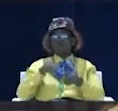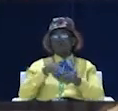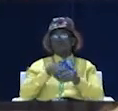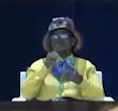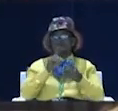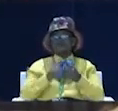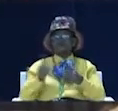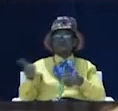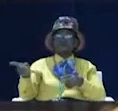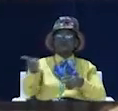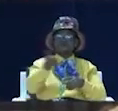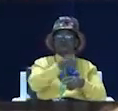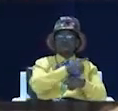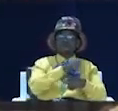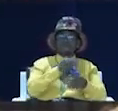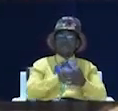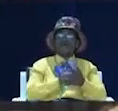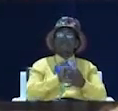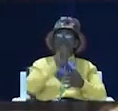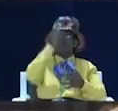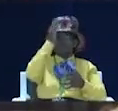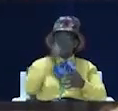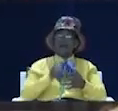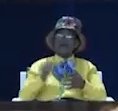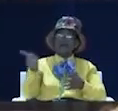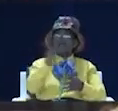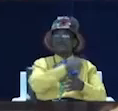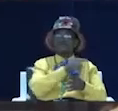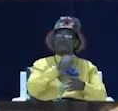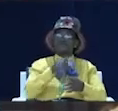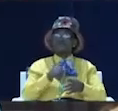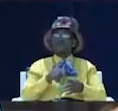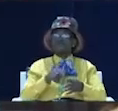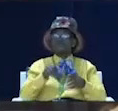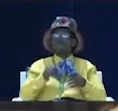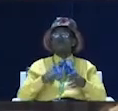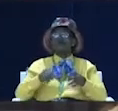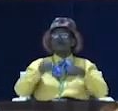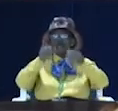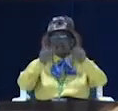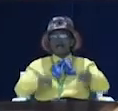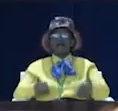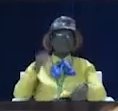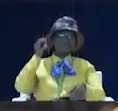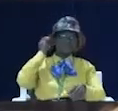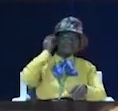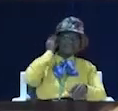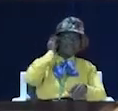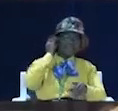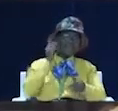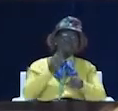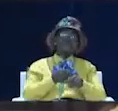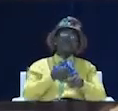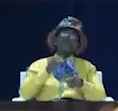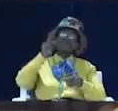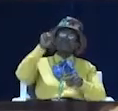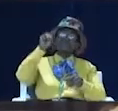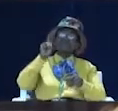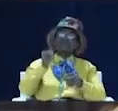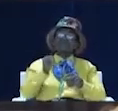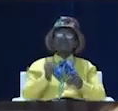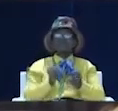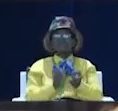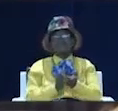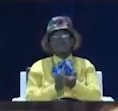you anymore. So those of us who are already children of God, congratulations.